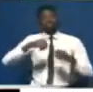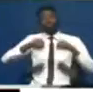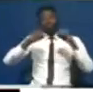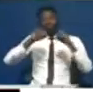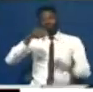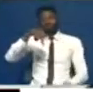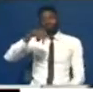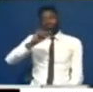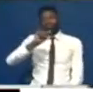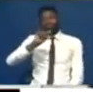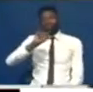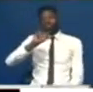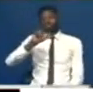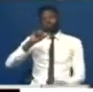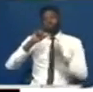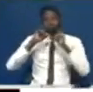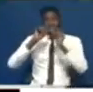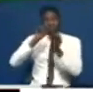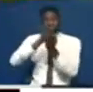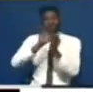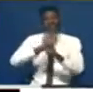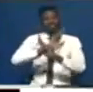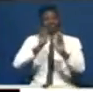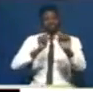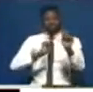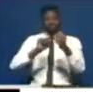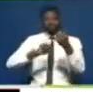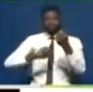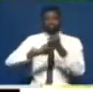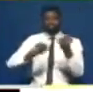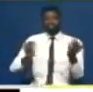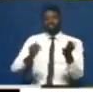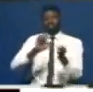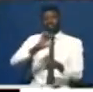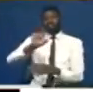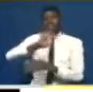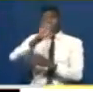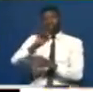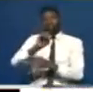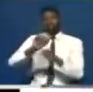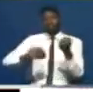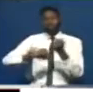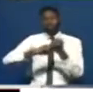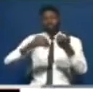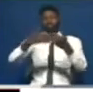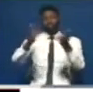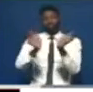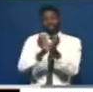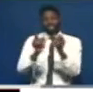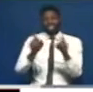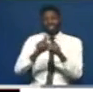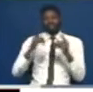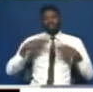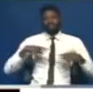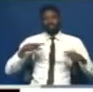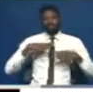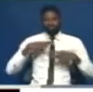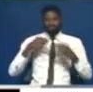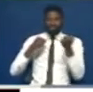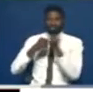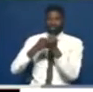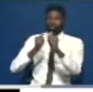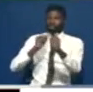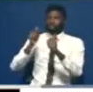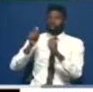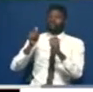deepening its contribution towards sports in the East African region to support communities and build a critical mass of sporting talents. As we look up